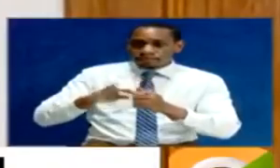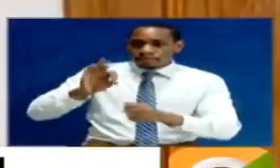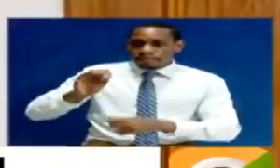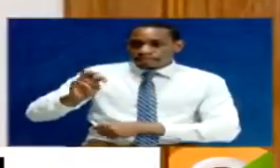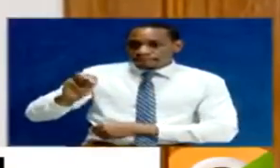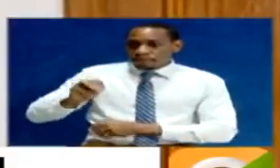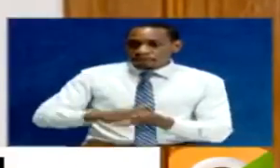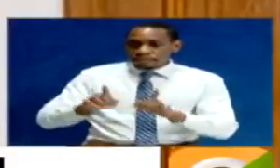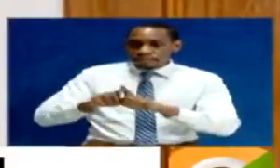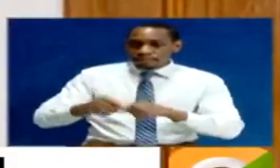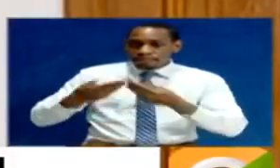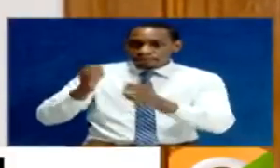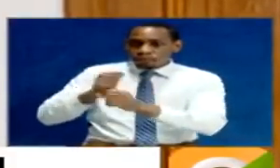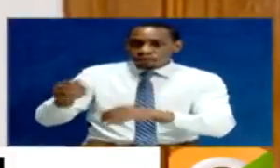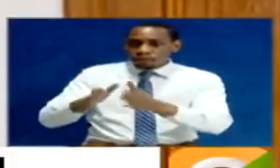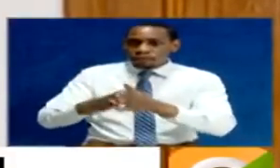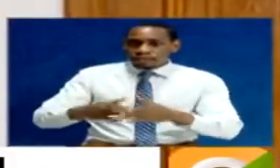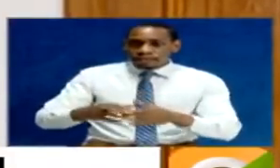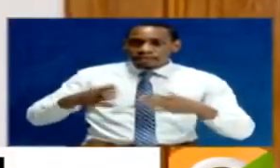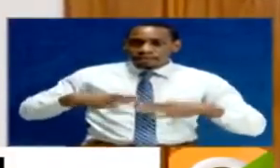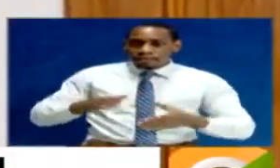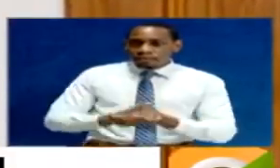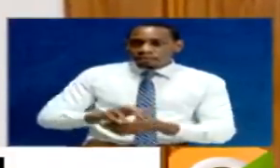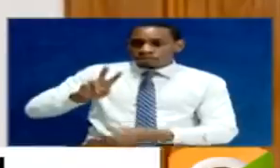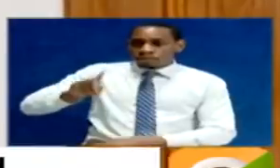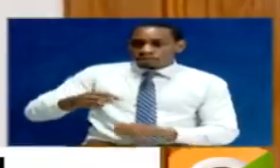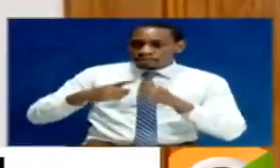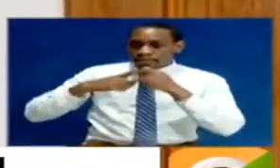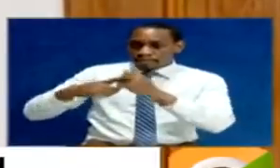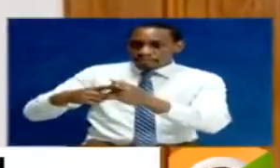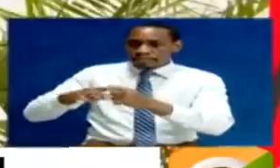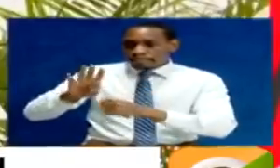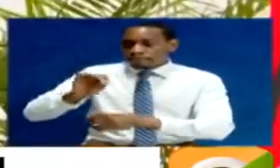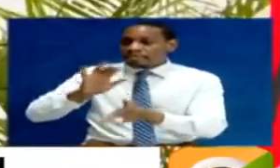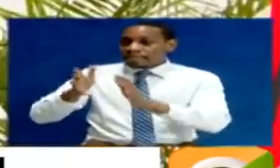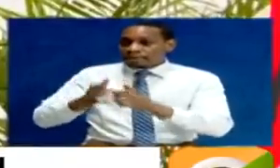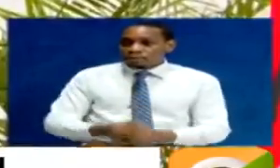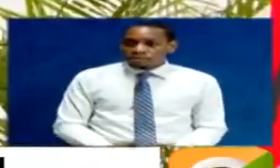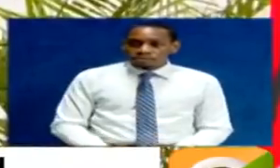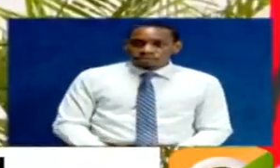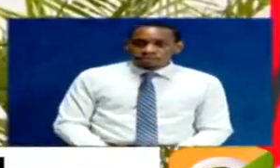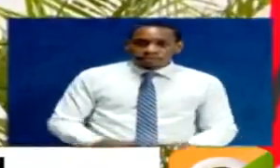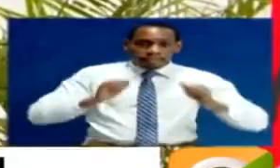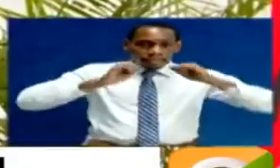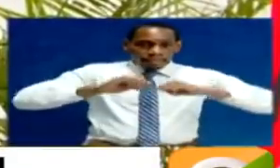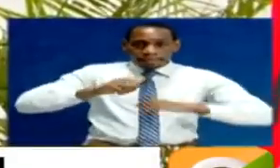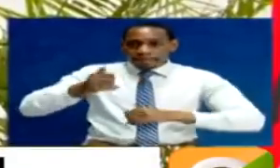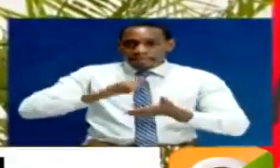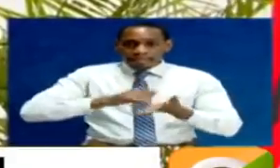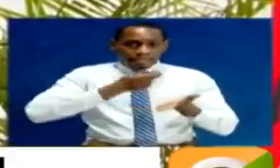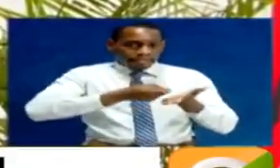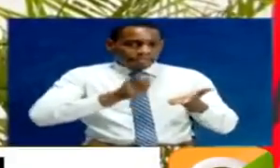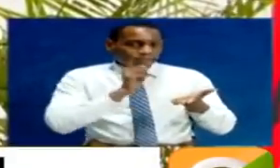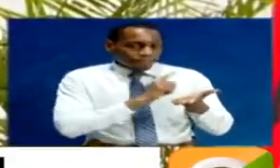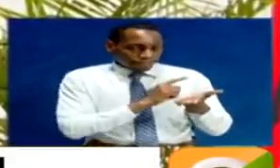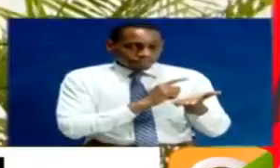19,330,000 na kutoa ajira kwa watu 2,600 na kama 40 hivi. Mkataba mwingine ambao tumeweka kidole